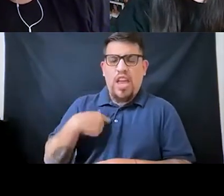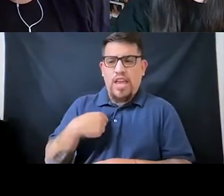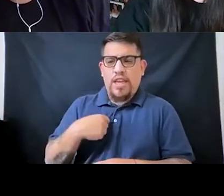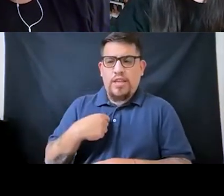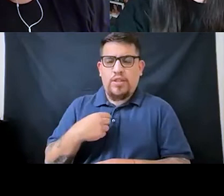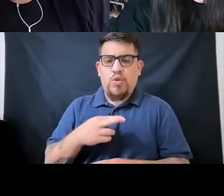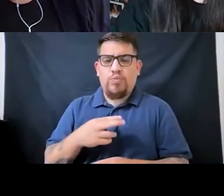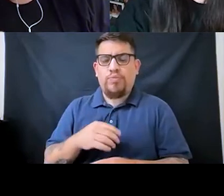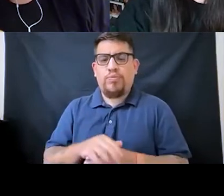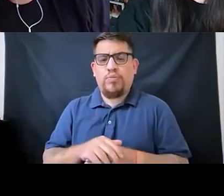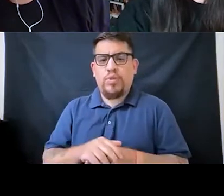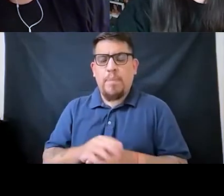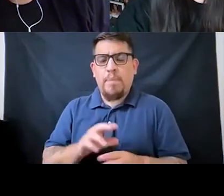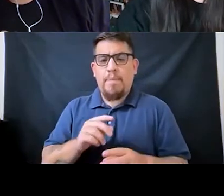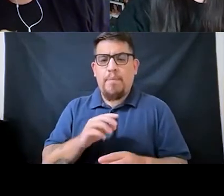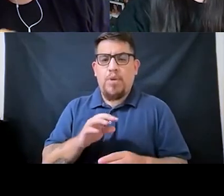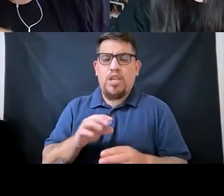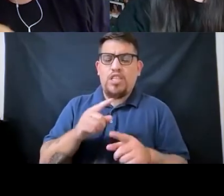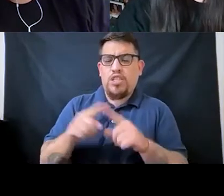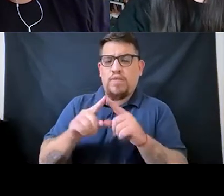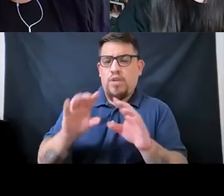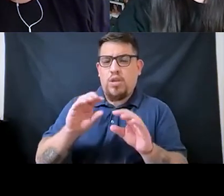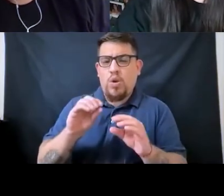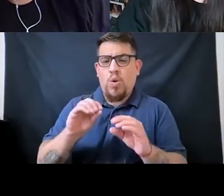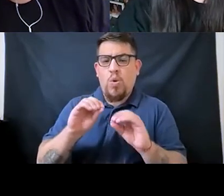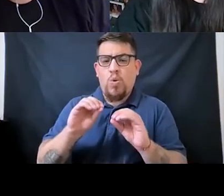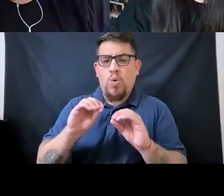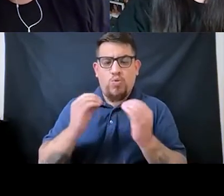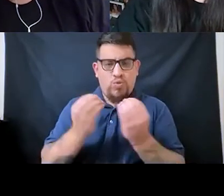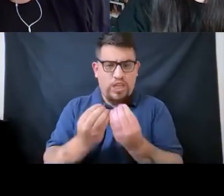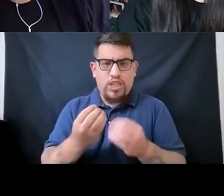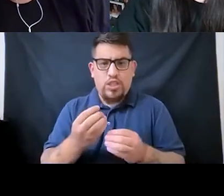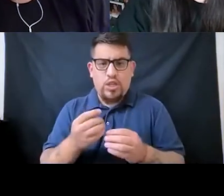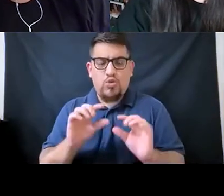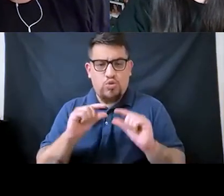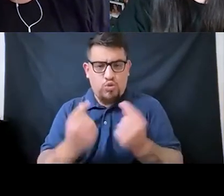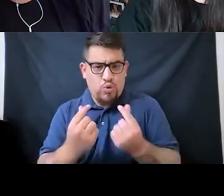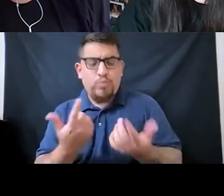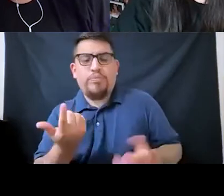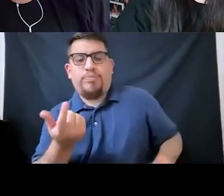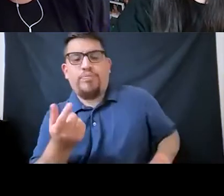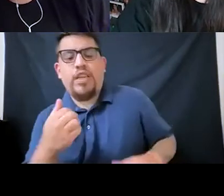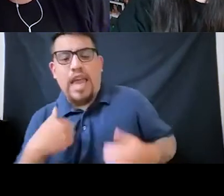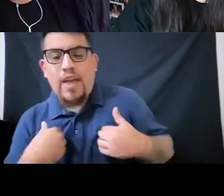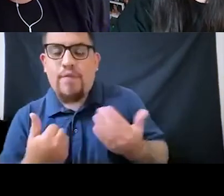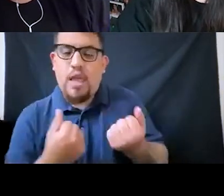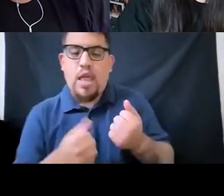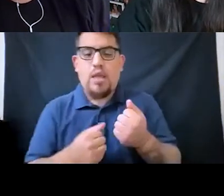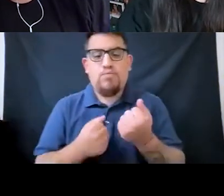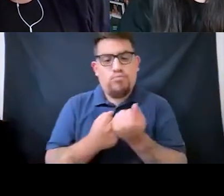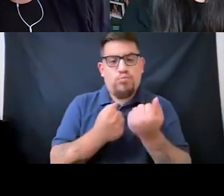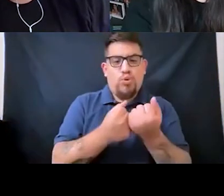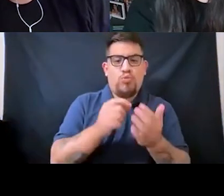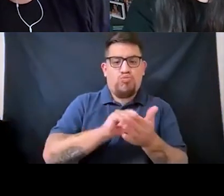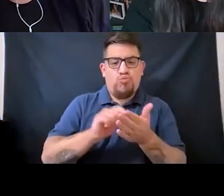to organizations or groups that I know of as groups that help writers